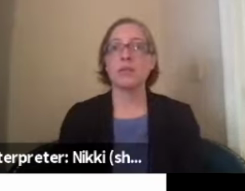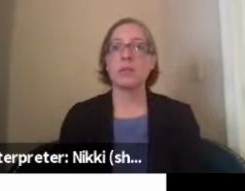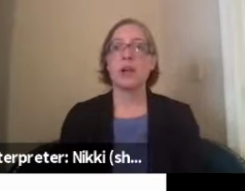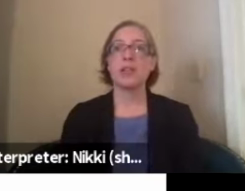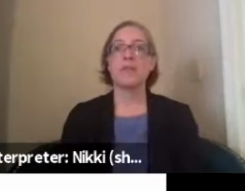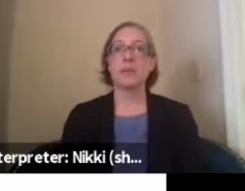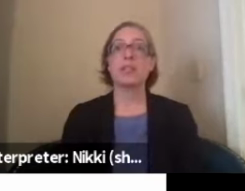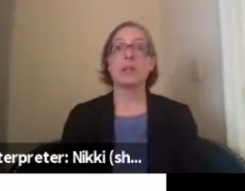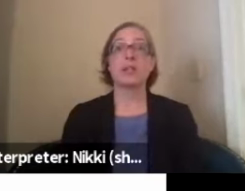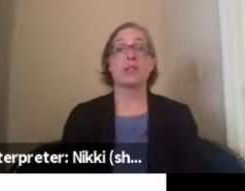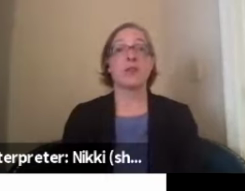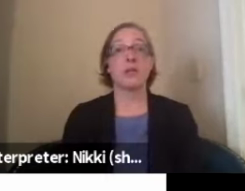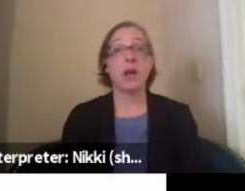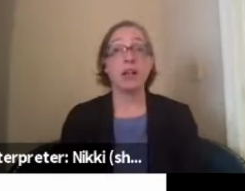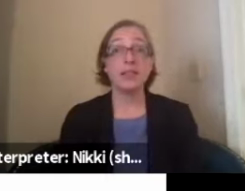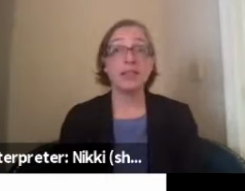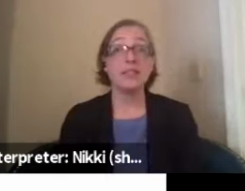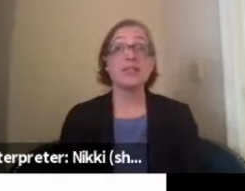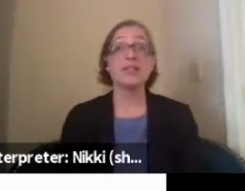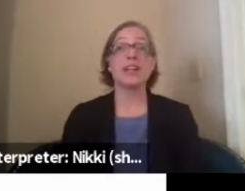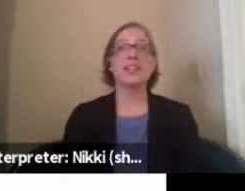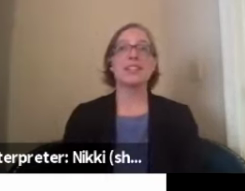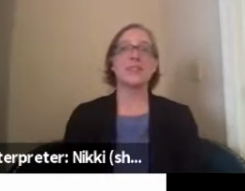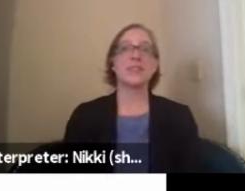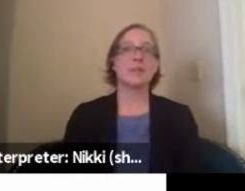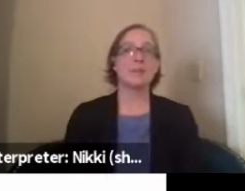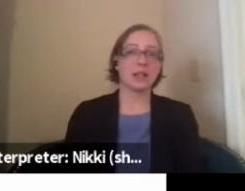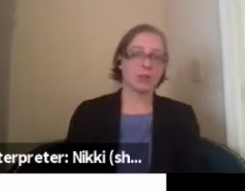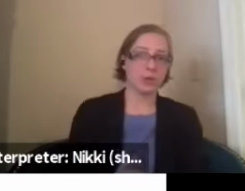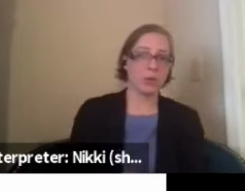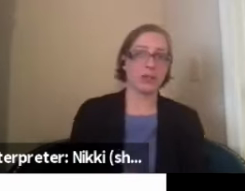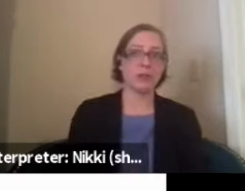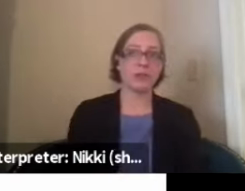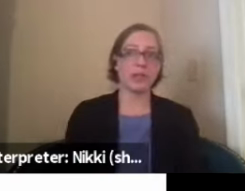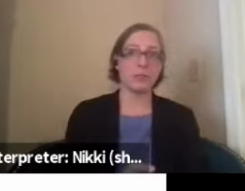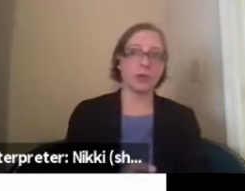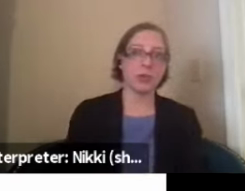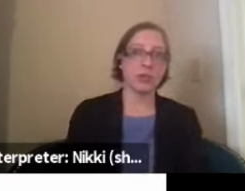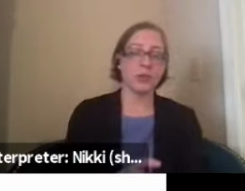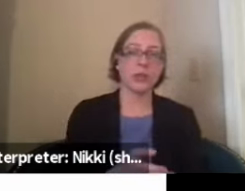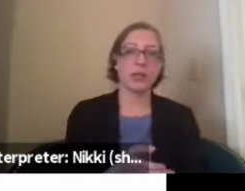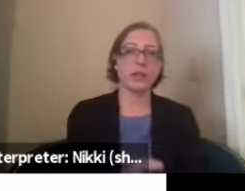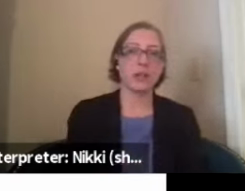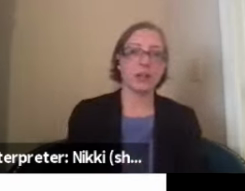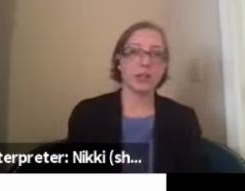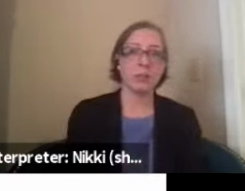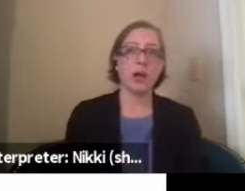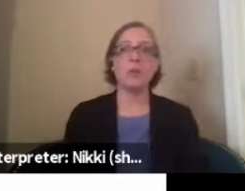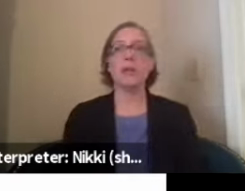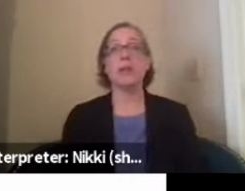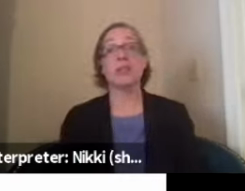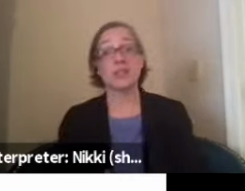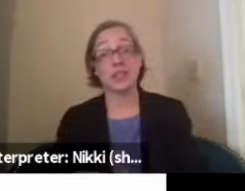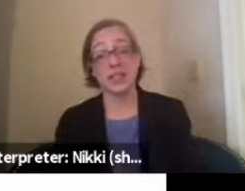Sometimes family experiences are very positive. Some, like one quote I showed you, that person knew that they could talk to their